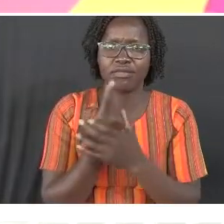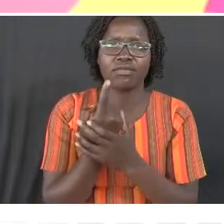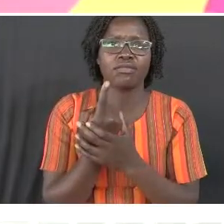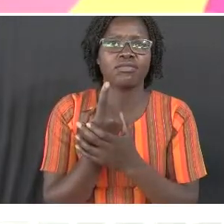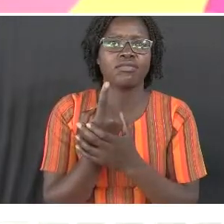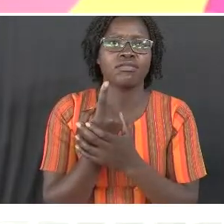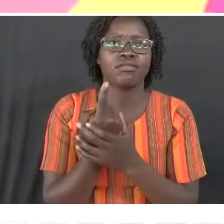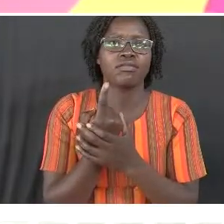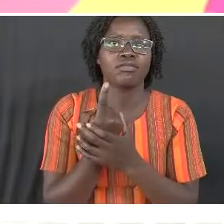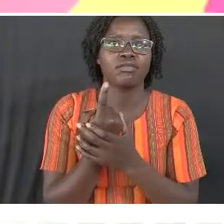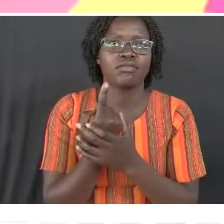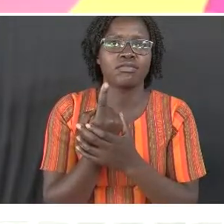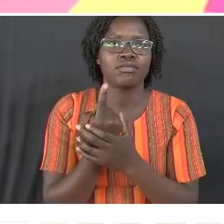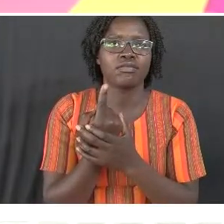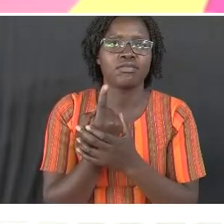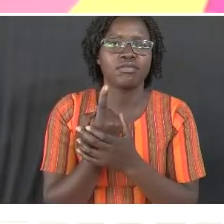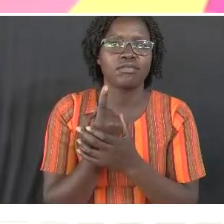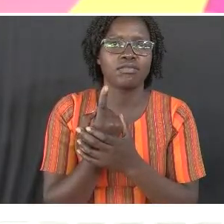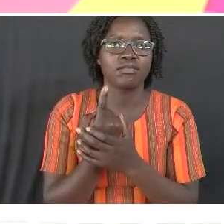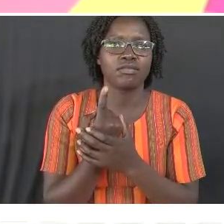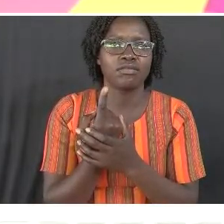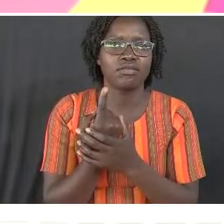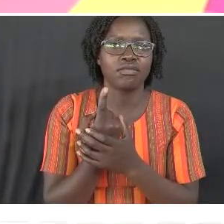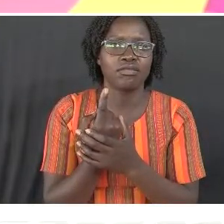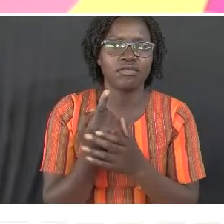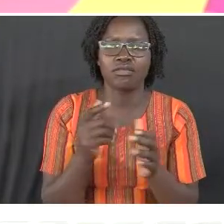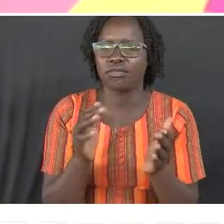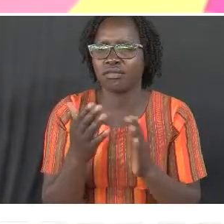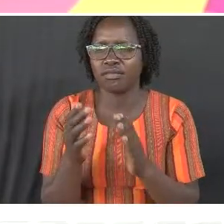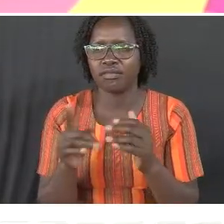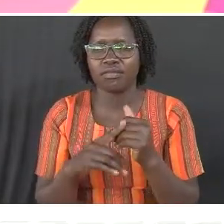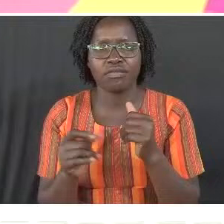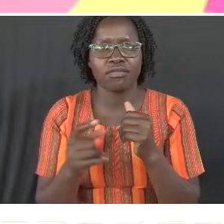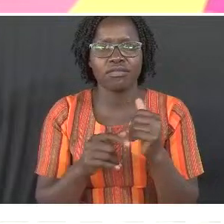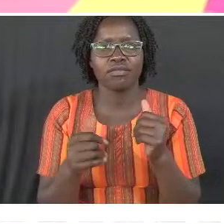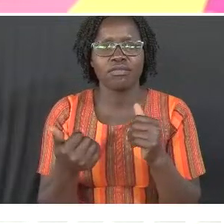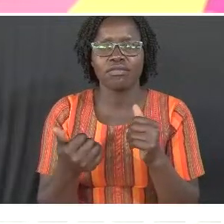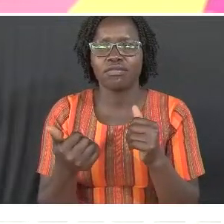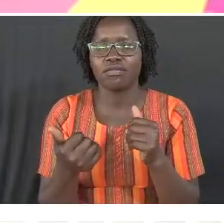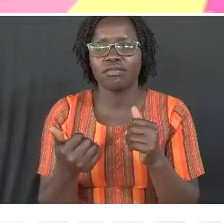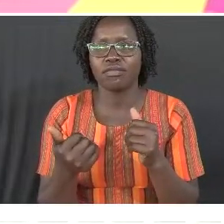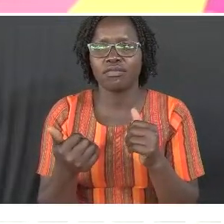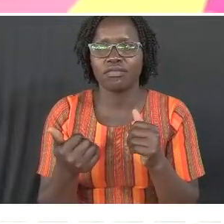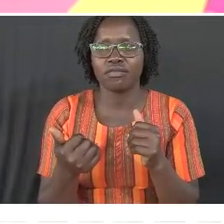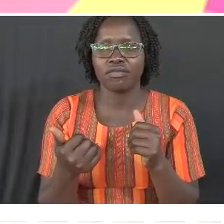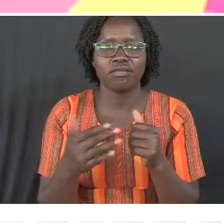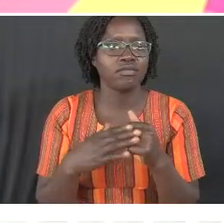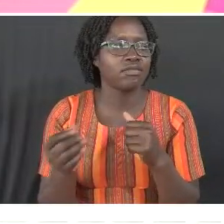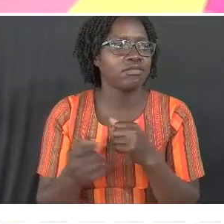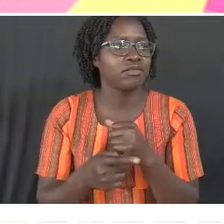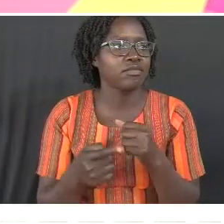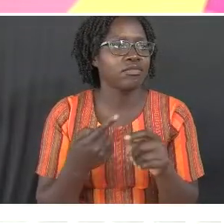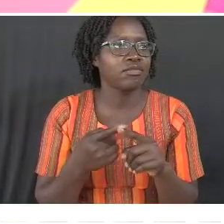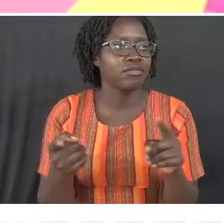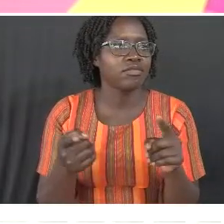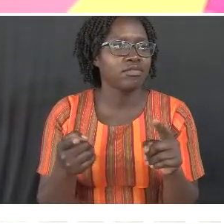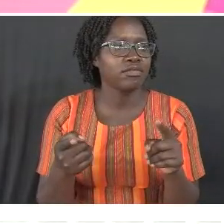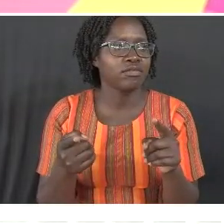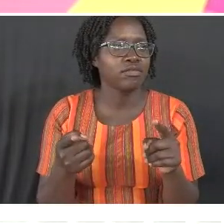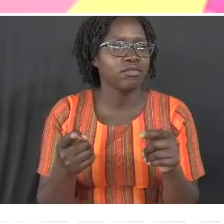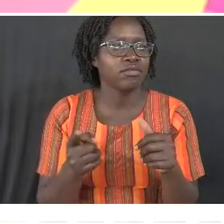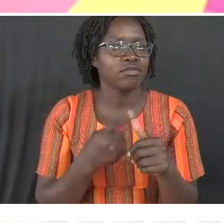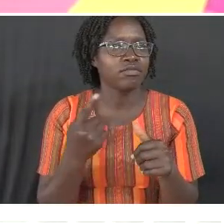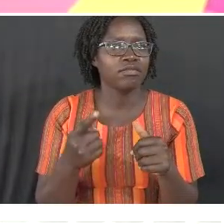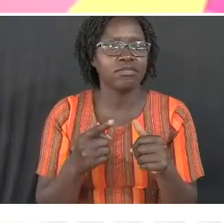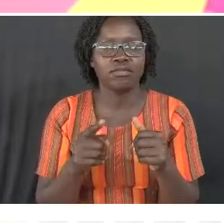out. They'll come out at around 6 months. Some will delay to around 9 months, but they're always the first